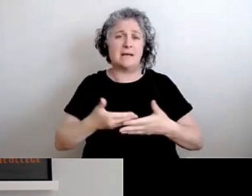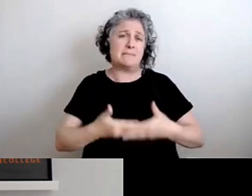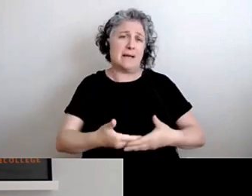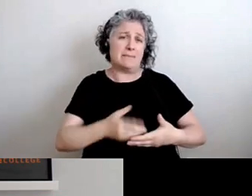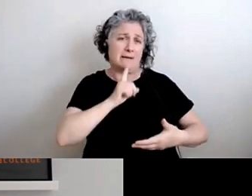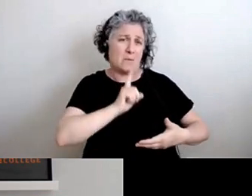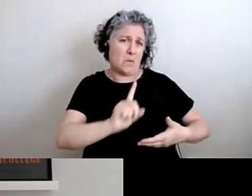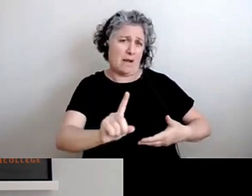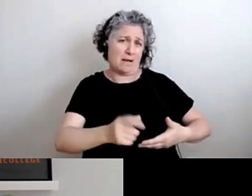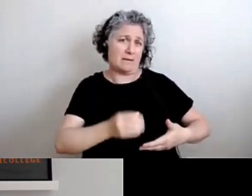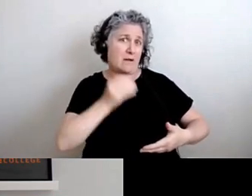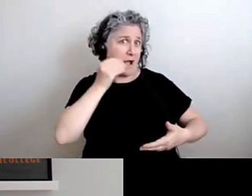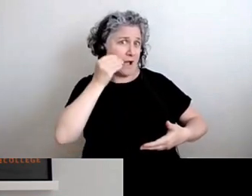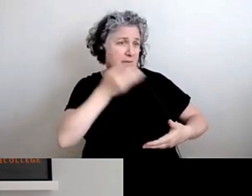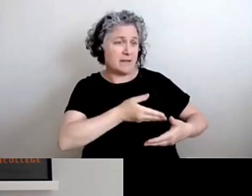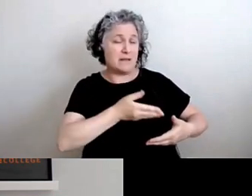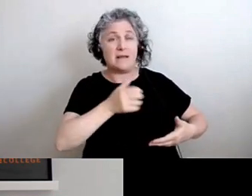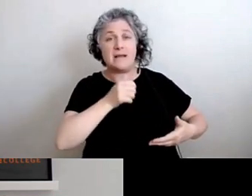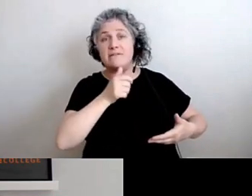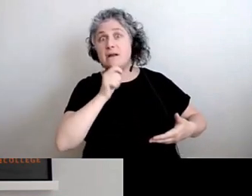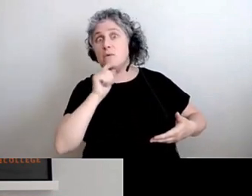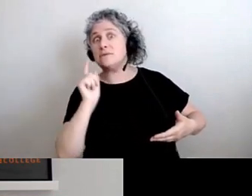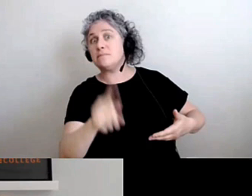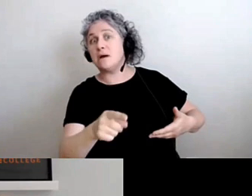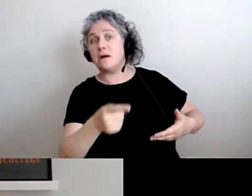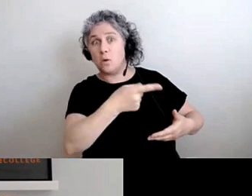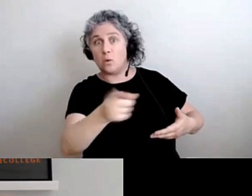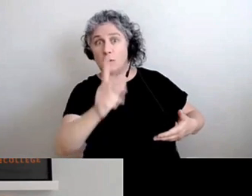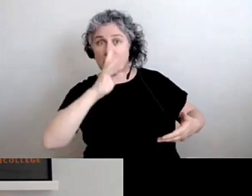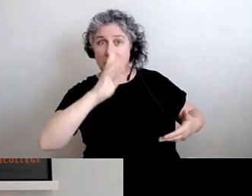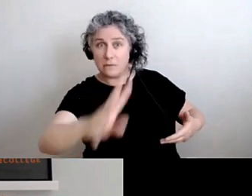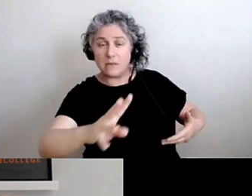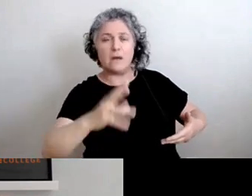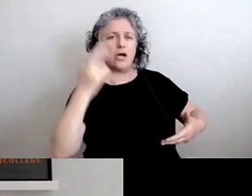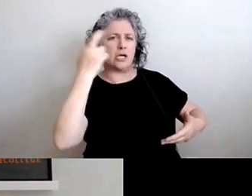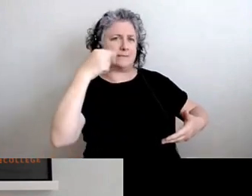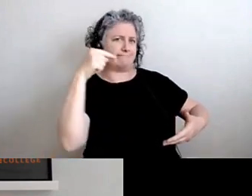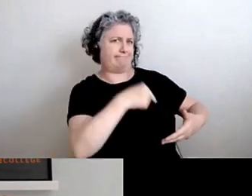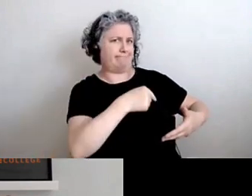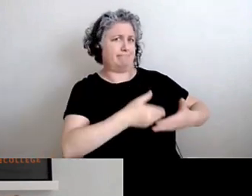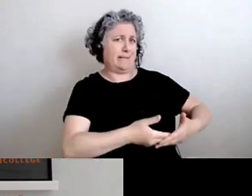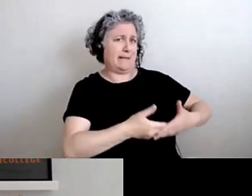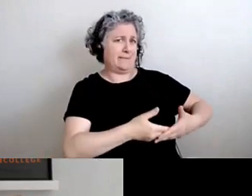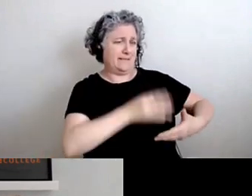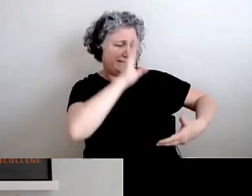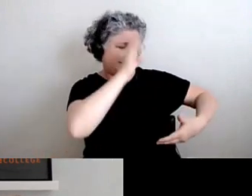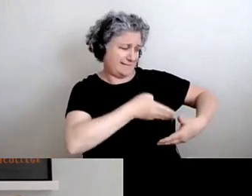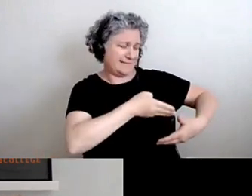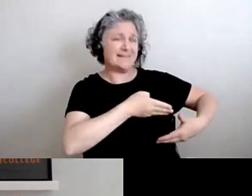home, and if I don't message you back, that is probably the reason why.